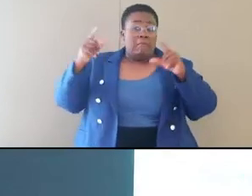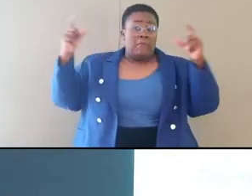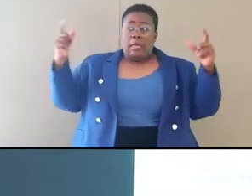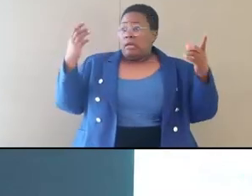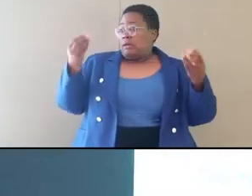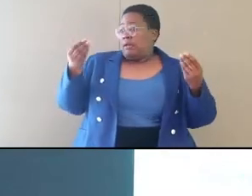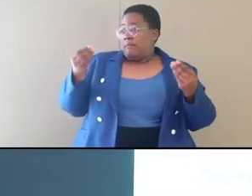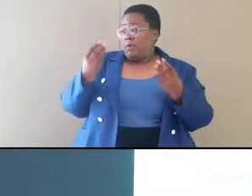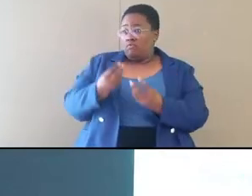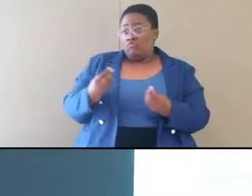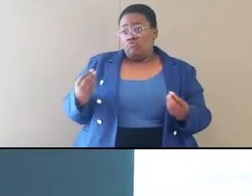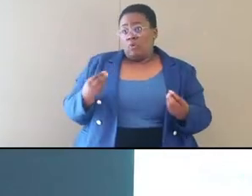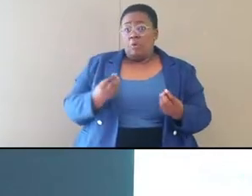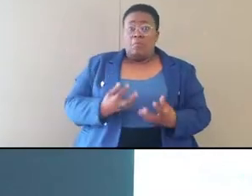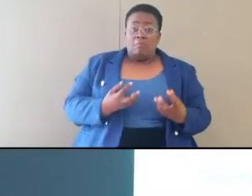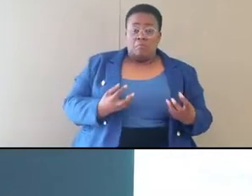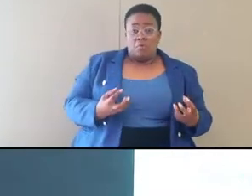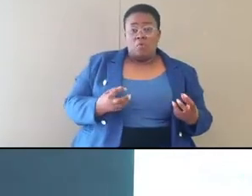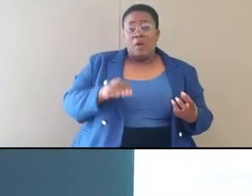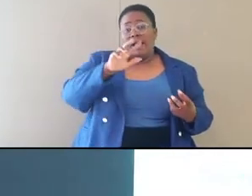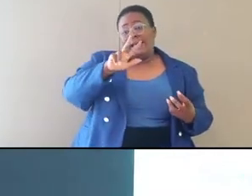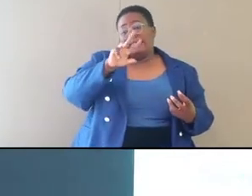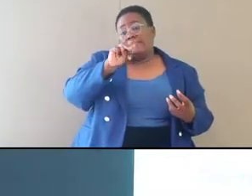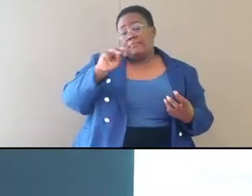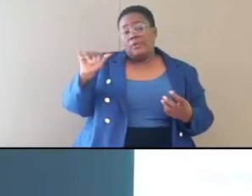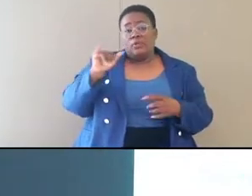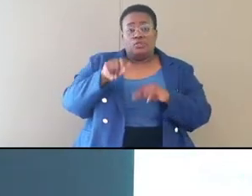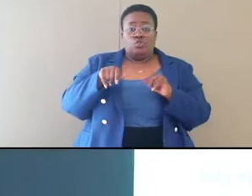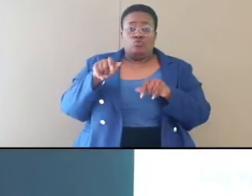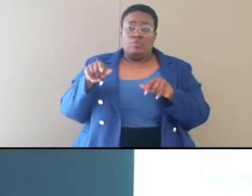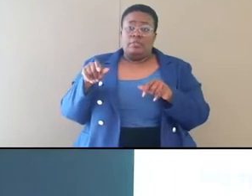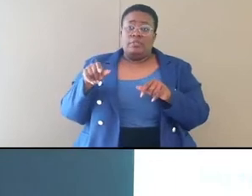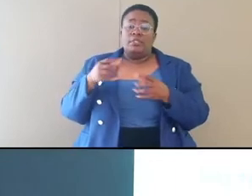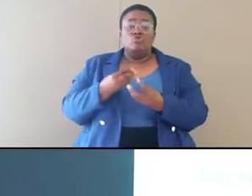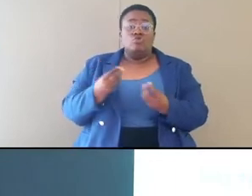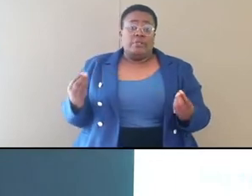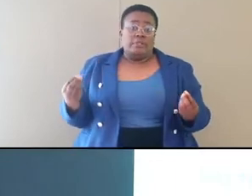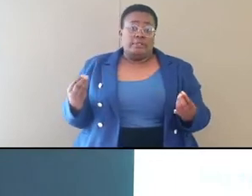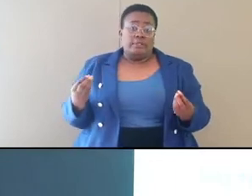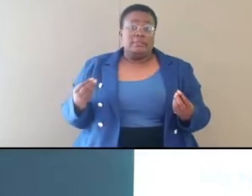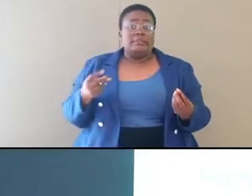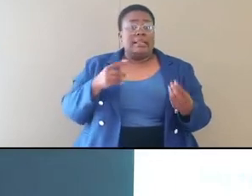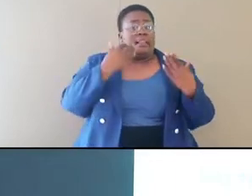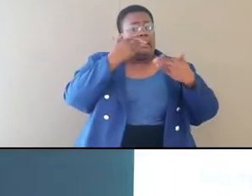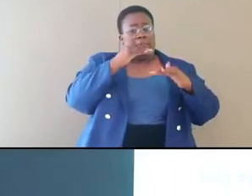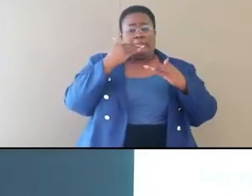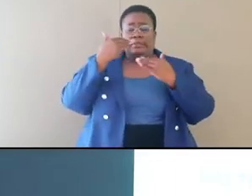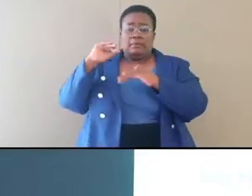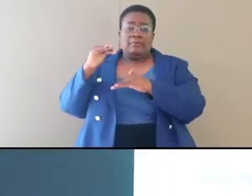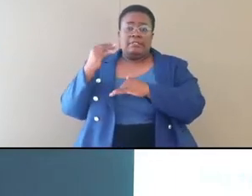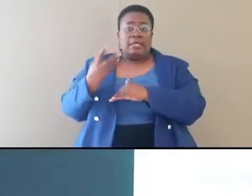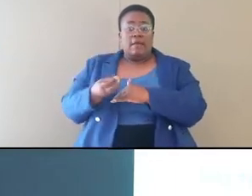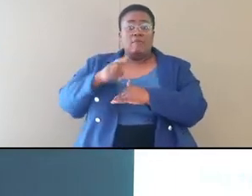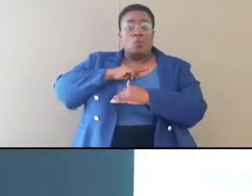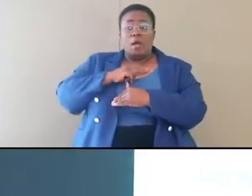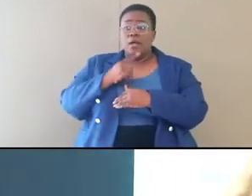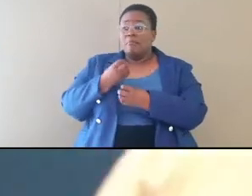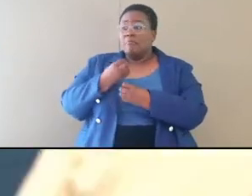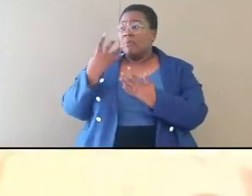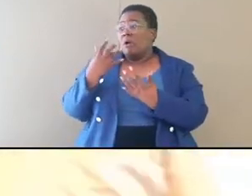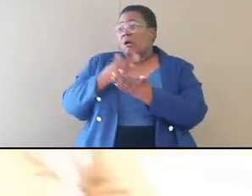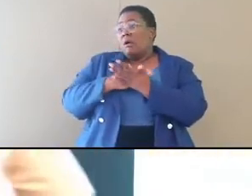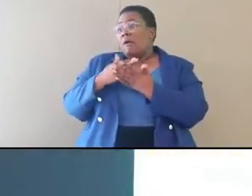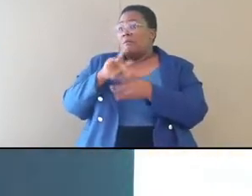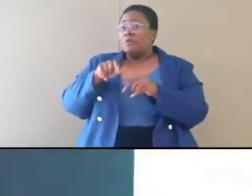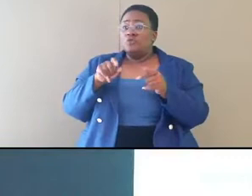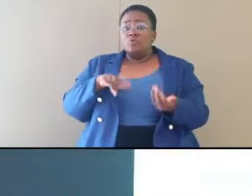considered in the reasonableness test. It's eight million children. And it's an extreme limitation, because it leads to death. As you can see in Boosie's